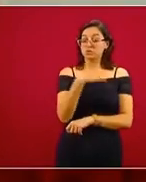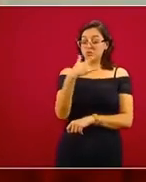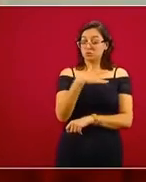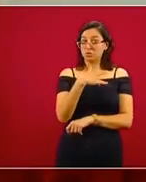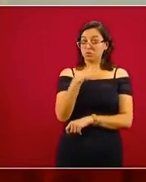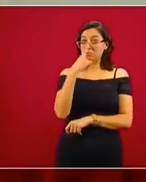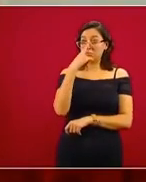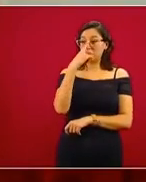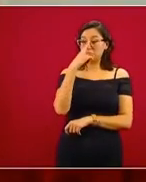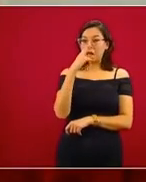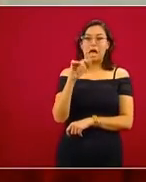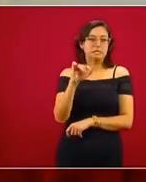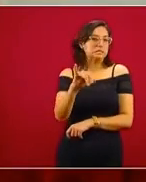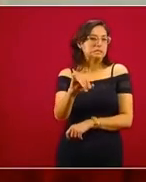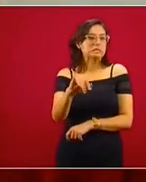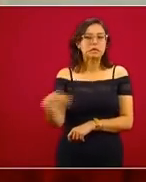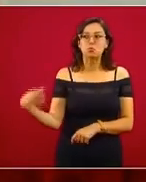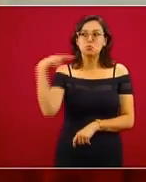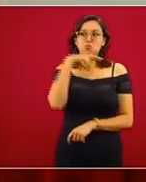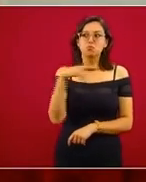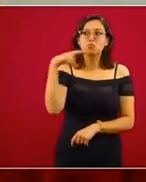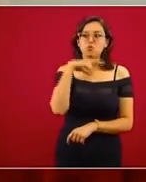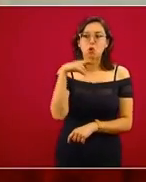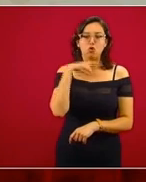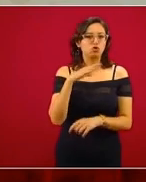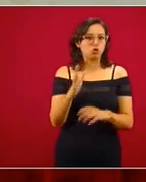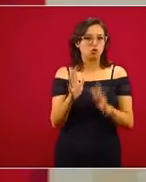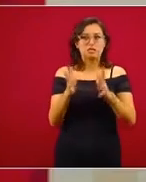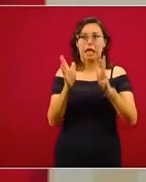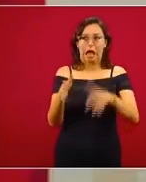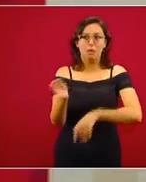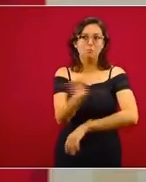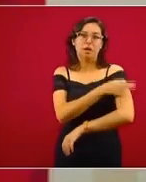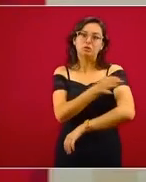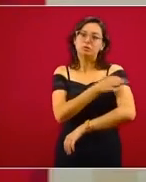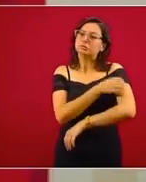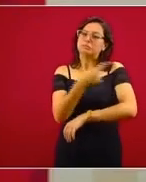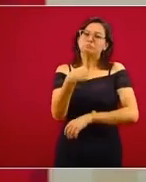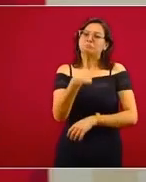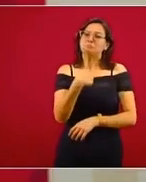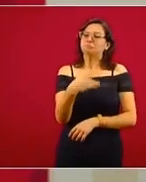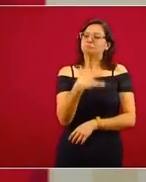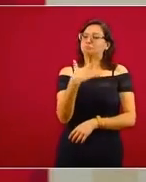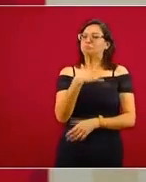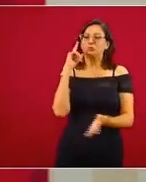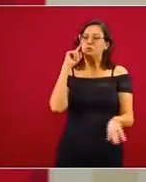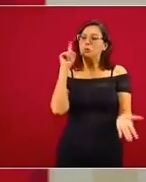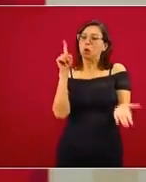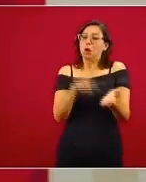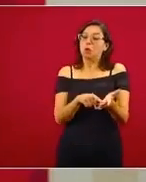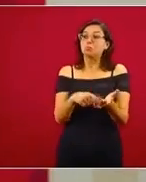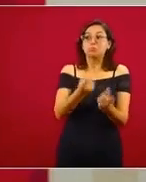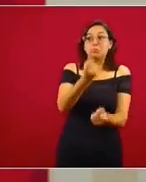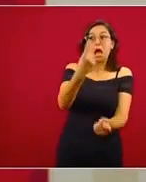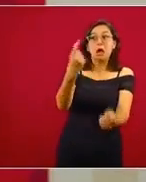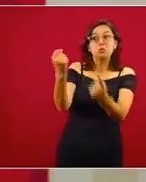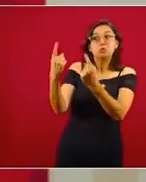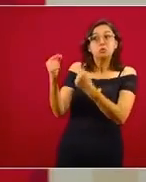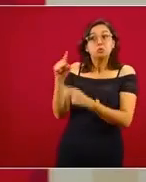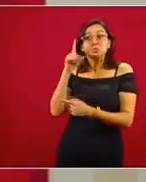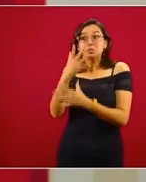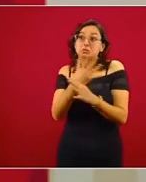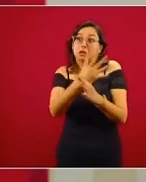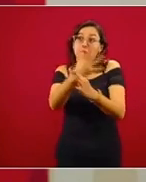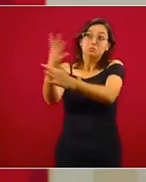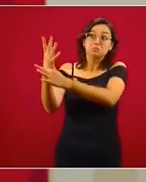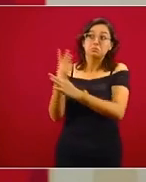pronto. Efectivamente, vaccinations, first, I'm hay really not algunas very iniciativas en el optimistic about mundo us having one de soon. investigación para el There potencial desarrollo de are vacunas, initiatives in